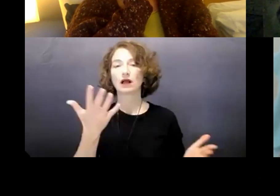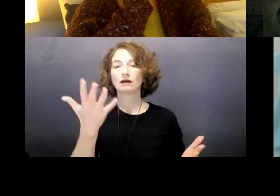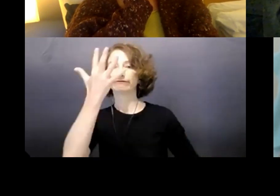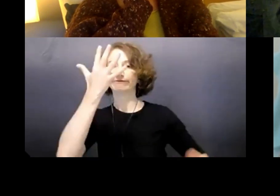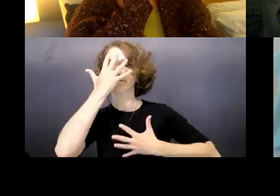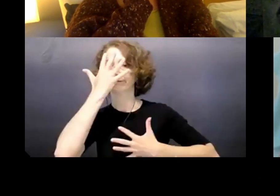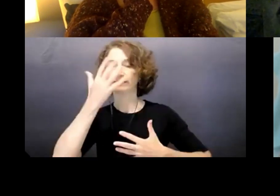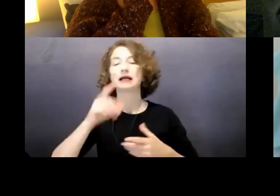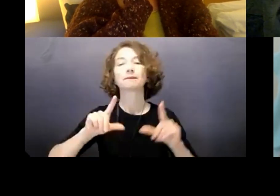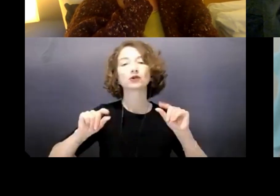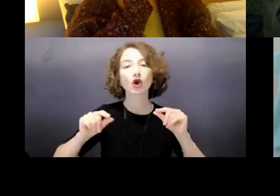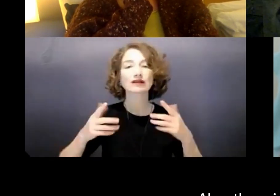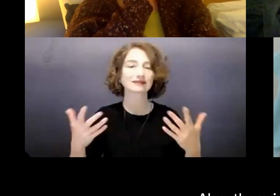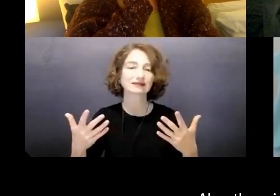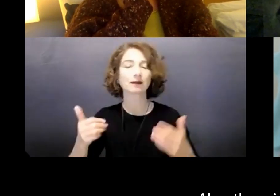ourselves.